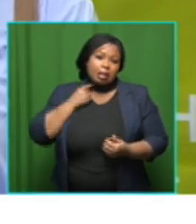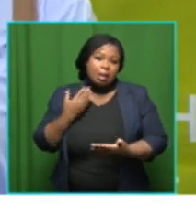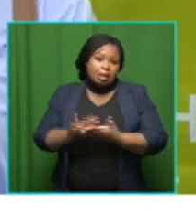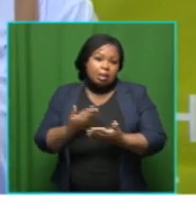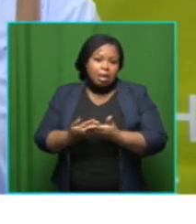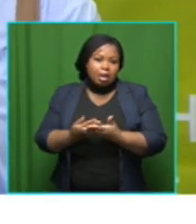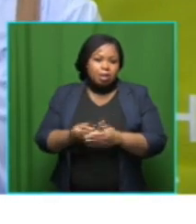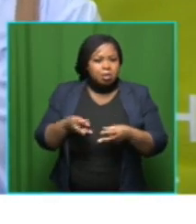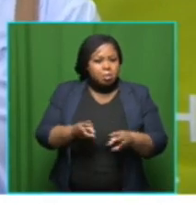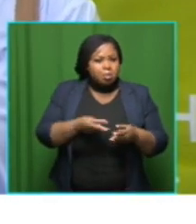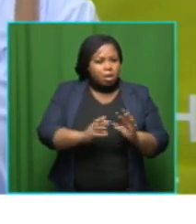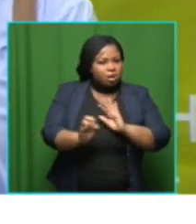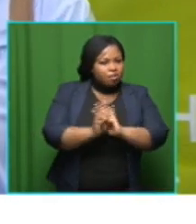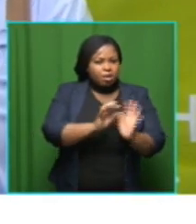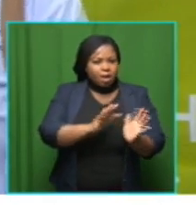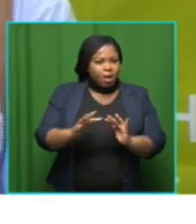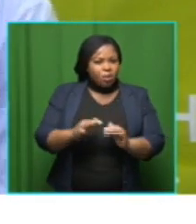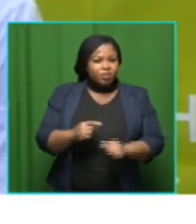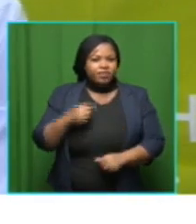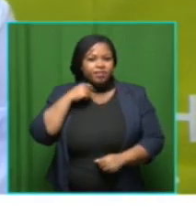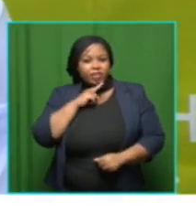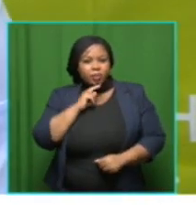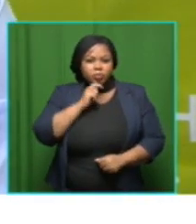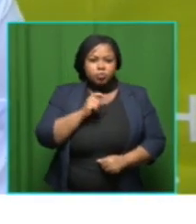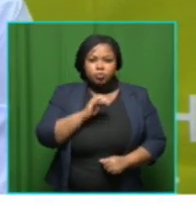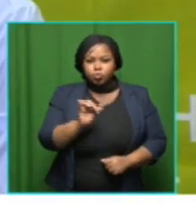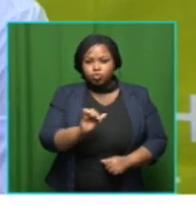Thank you. We'll actually take all three questions on this side.